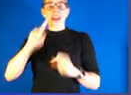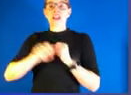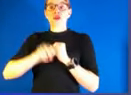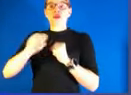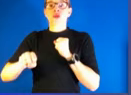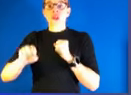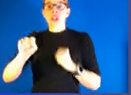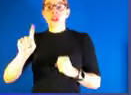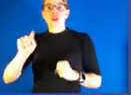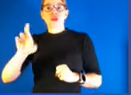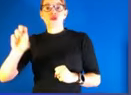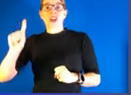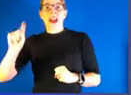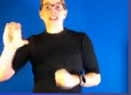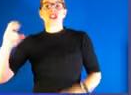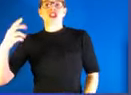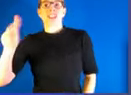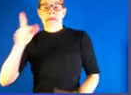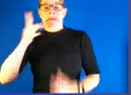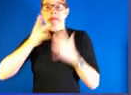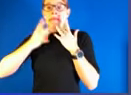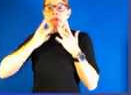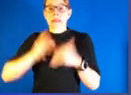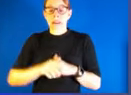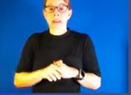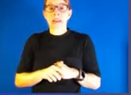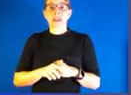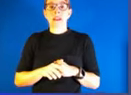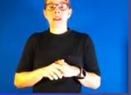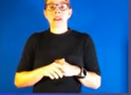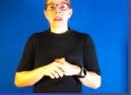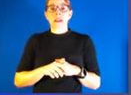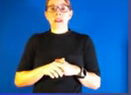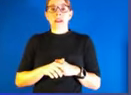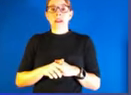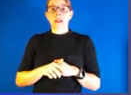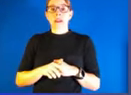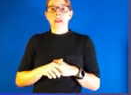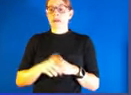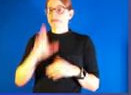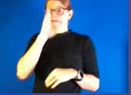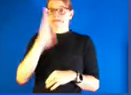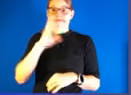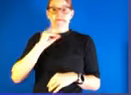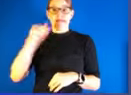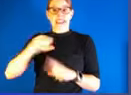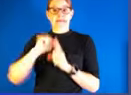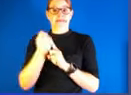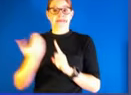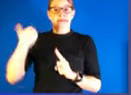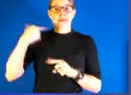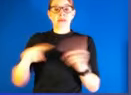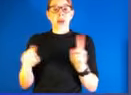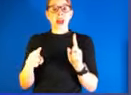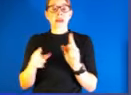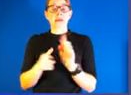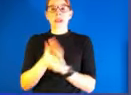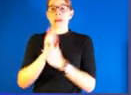is definitely in a place that we haven't been before, but we're being very flexible and teams are